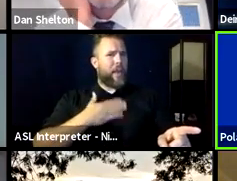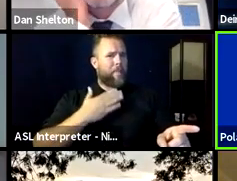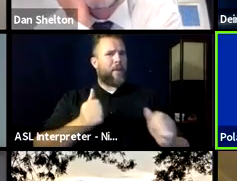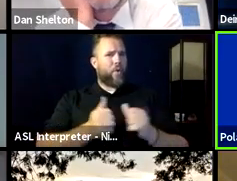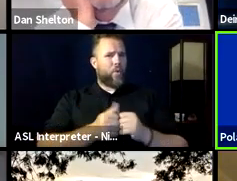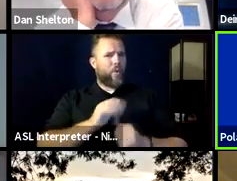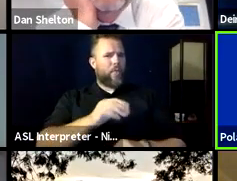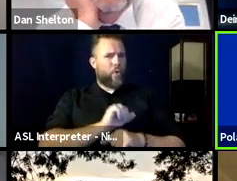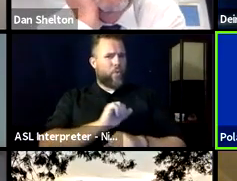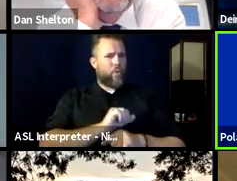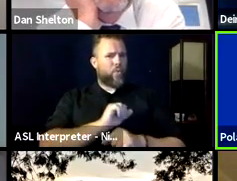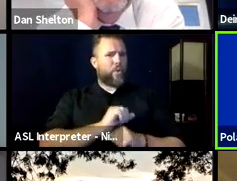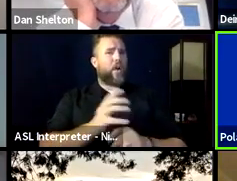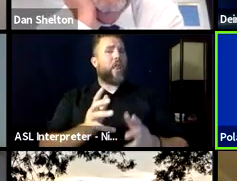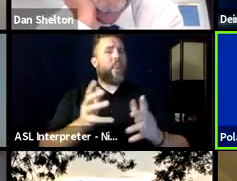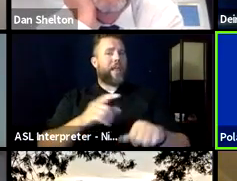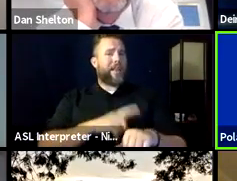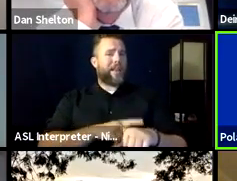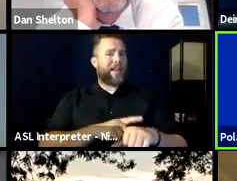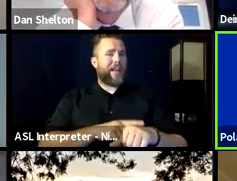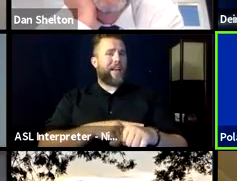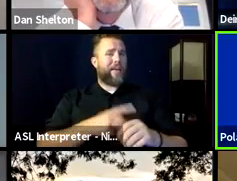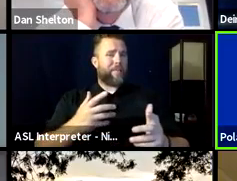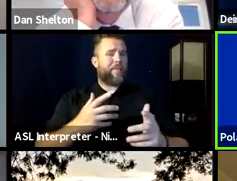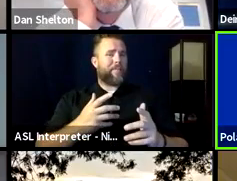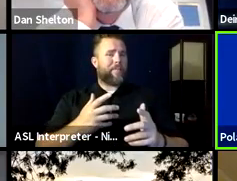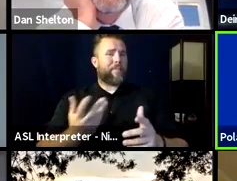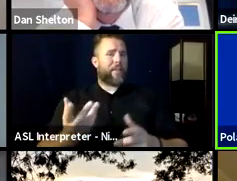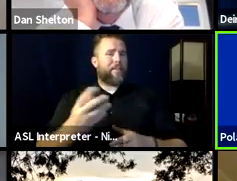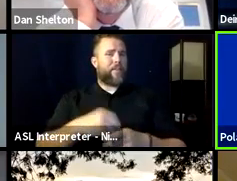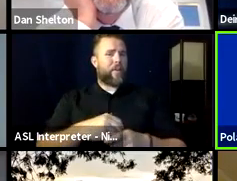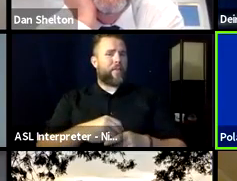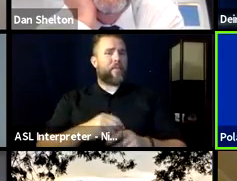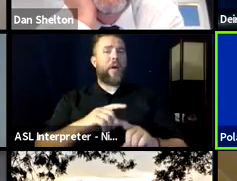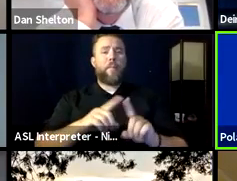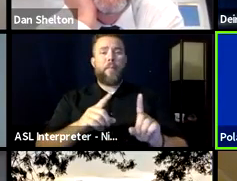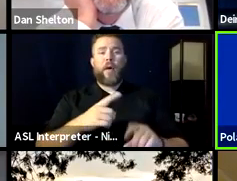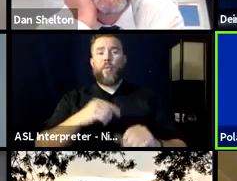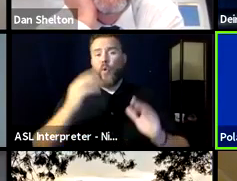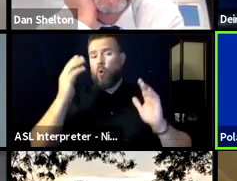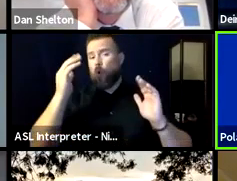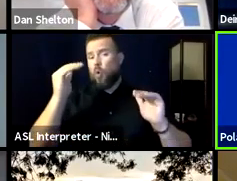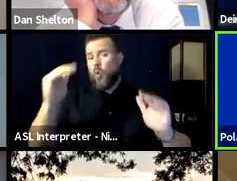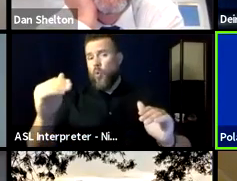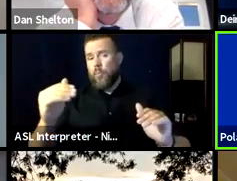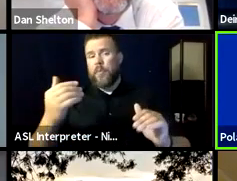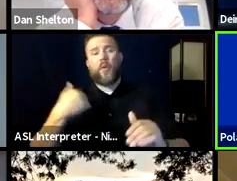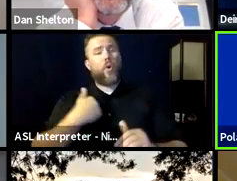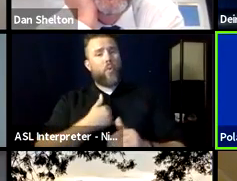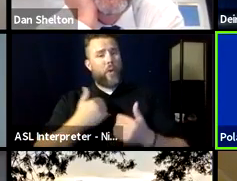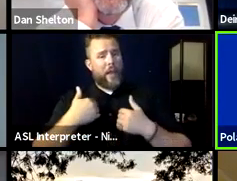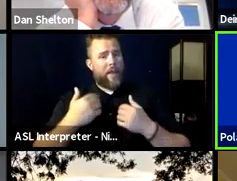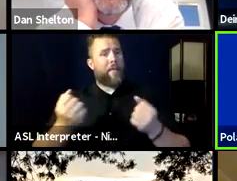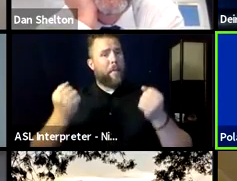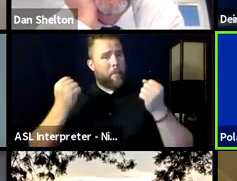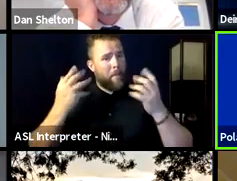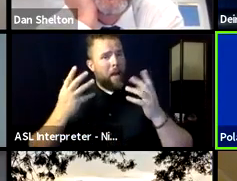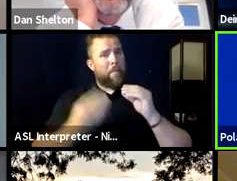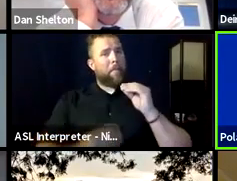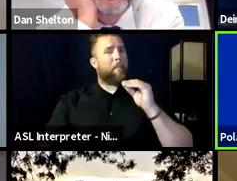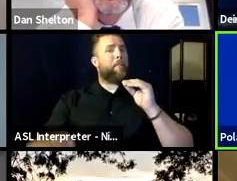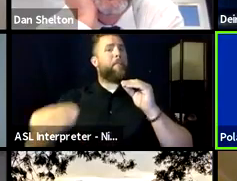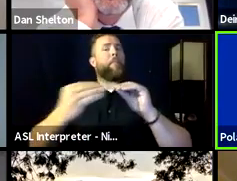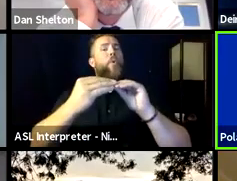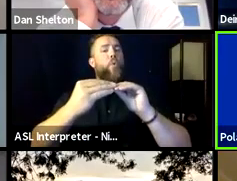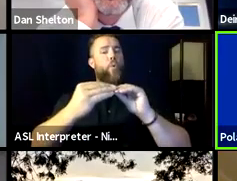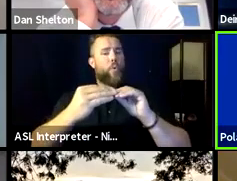But I would hope we're going to be able to get back to the number of people and teachers that participated the first time,